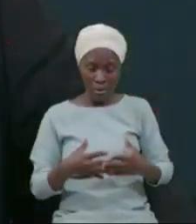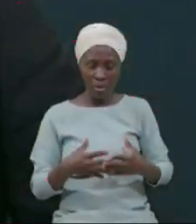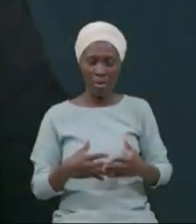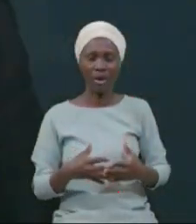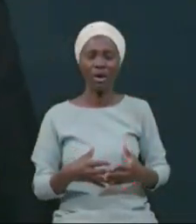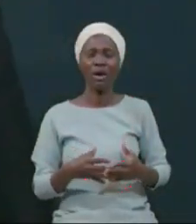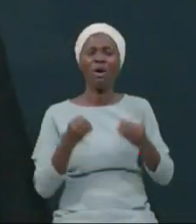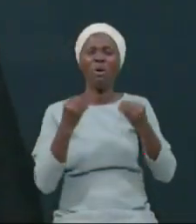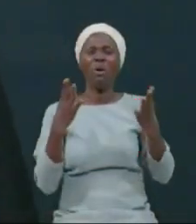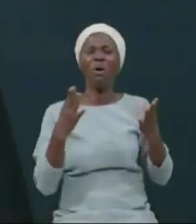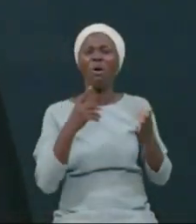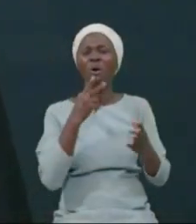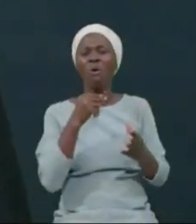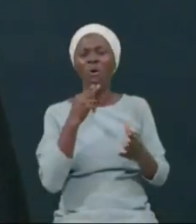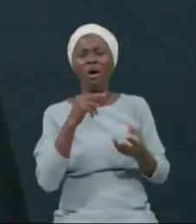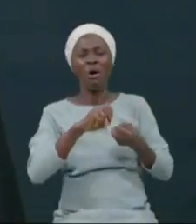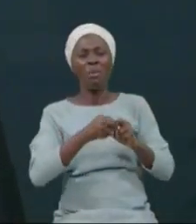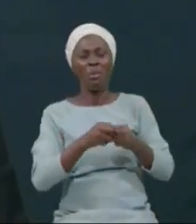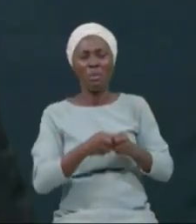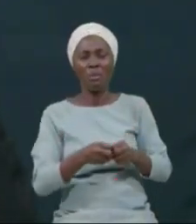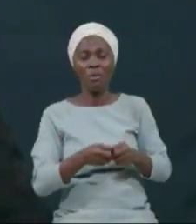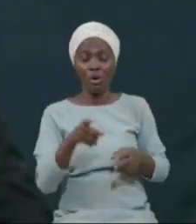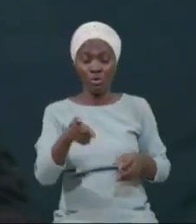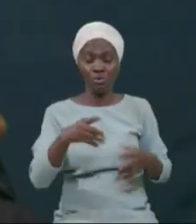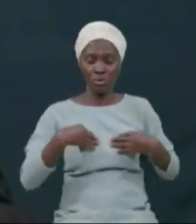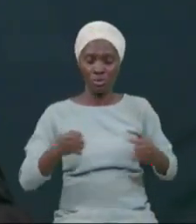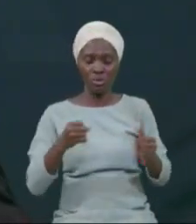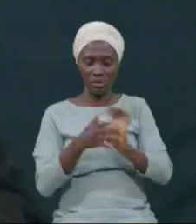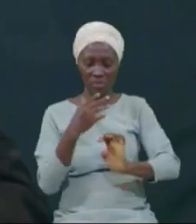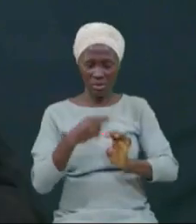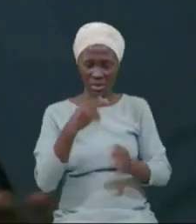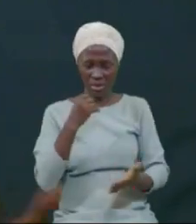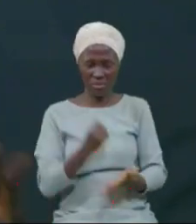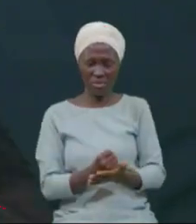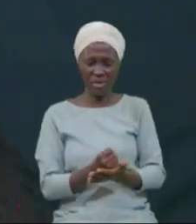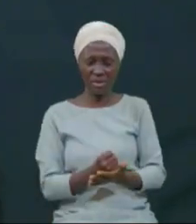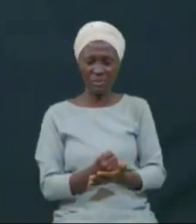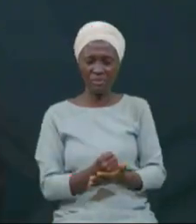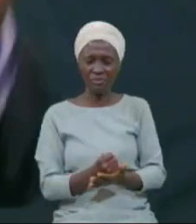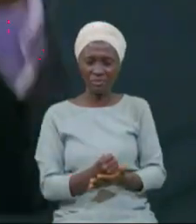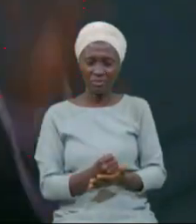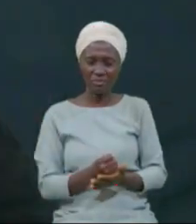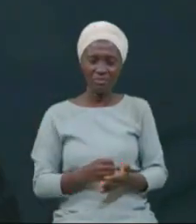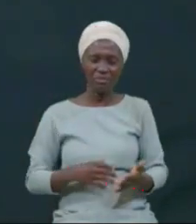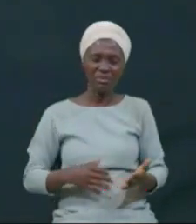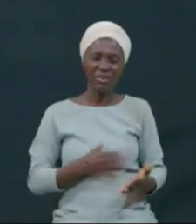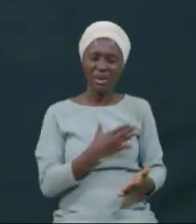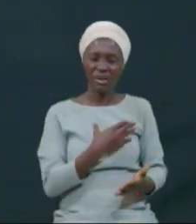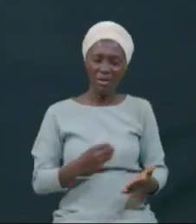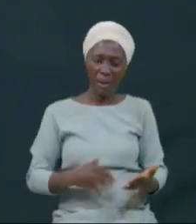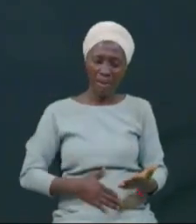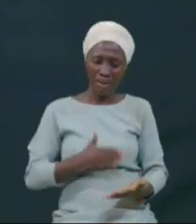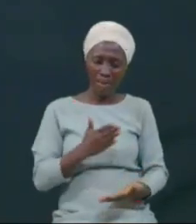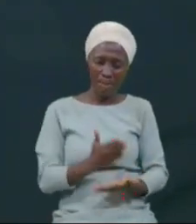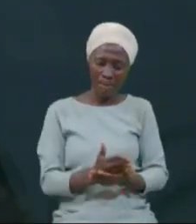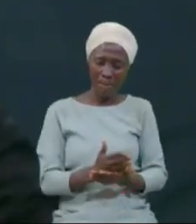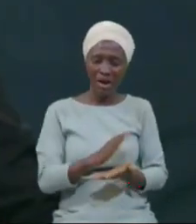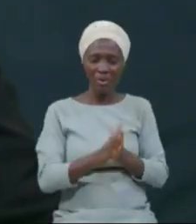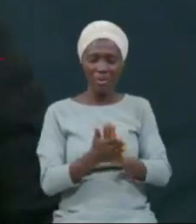in Jesus' name. Sterility, barrenness, be healed in Jesus'